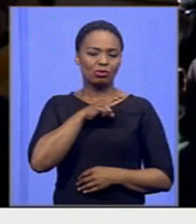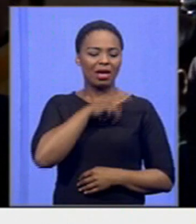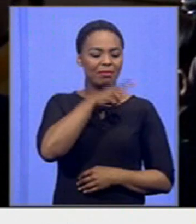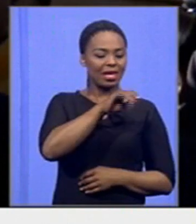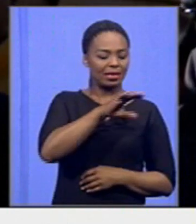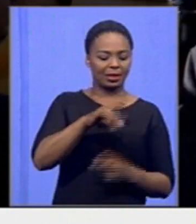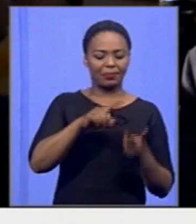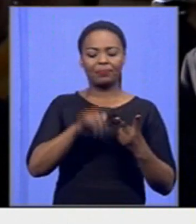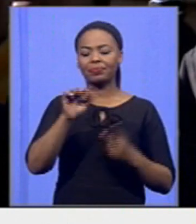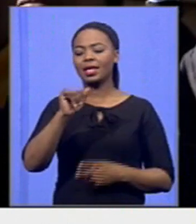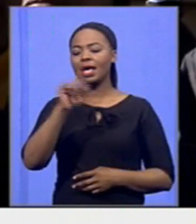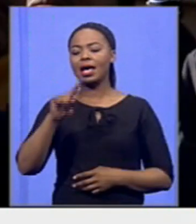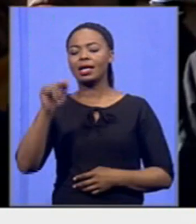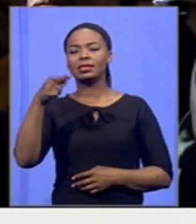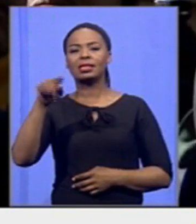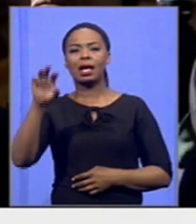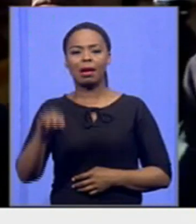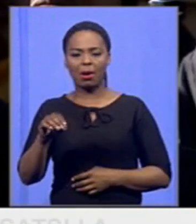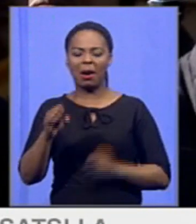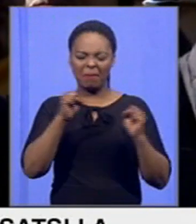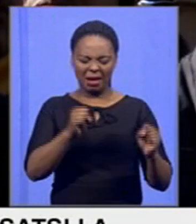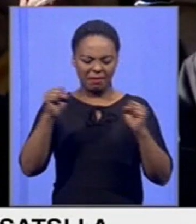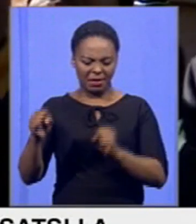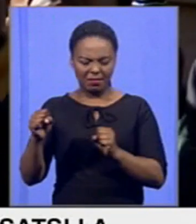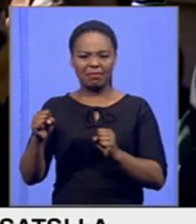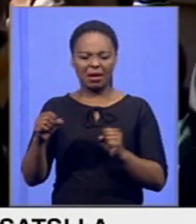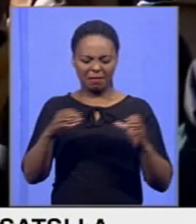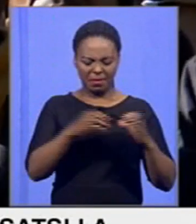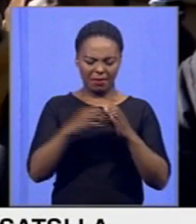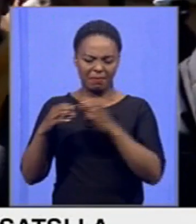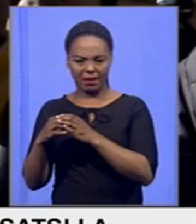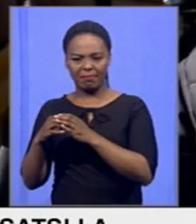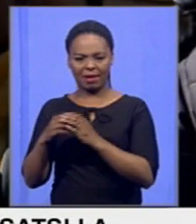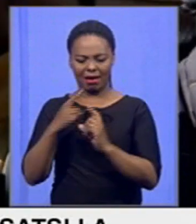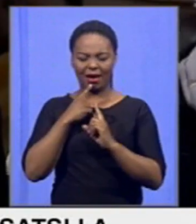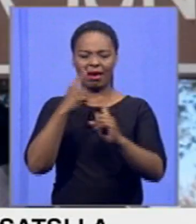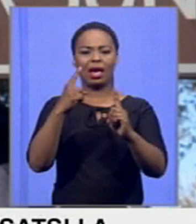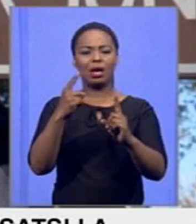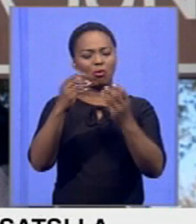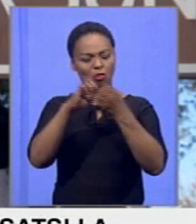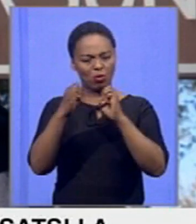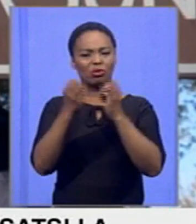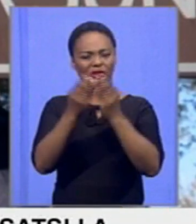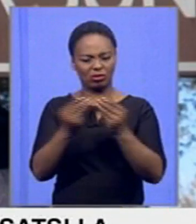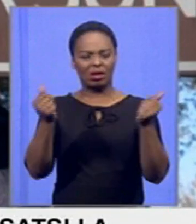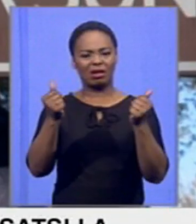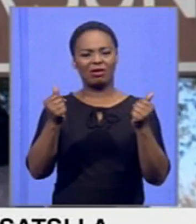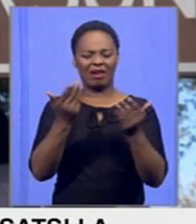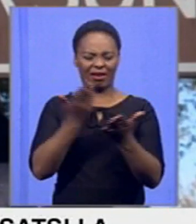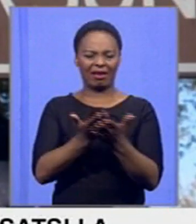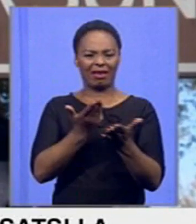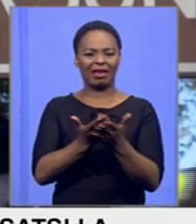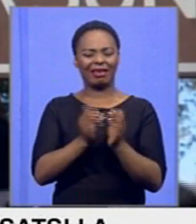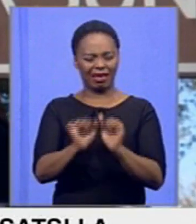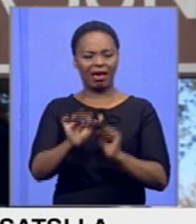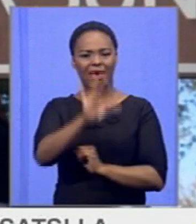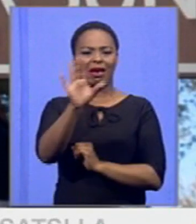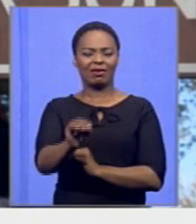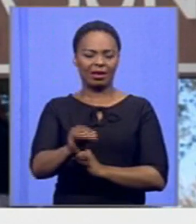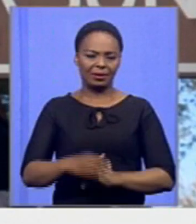AZAPO remain an answer and a solution to the African problems. It is not right that